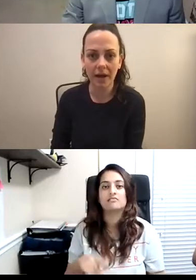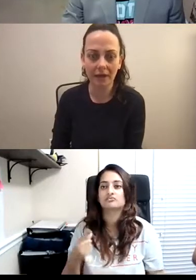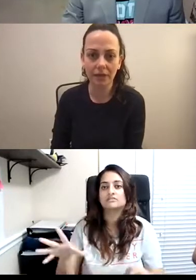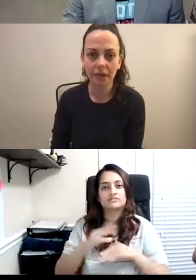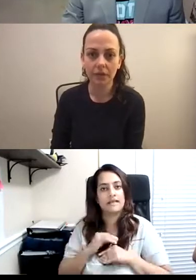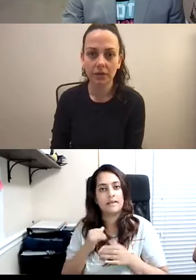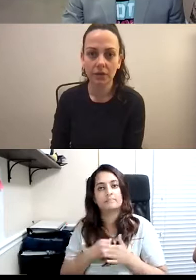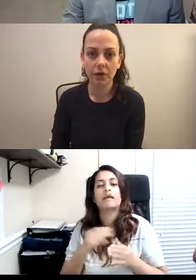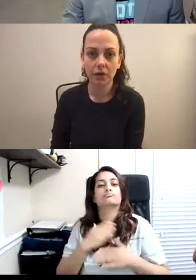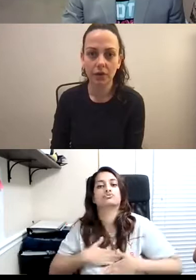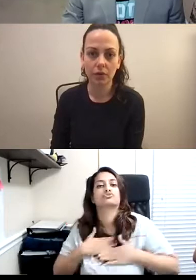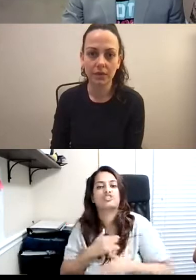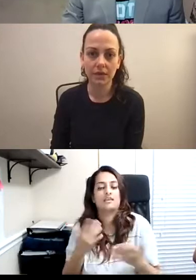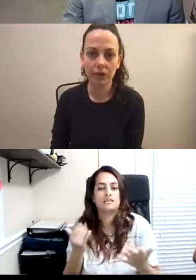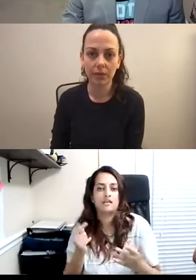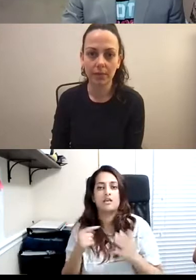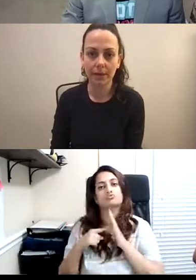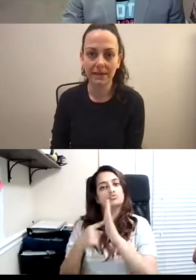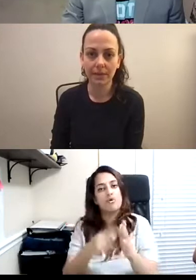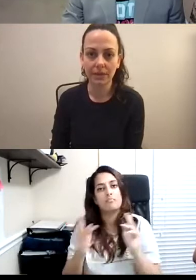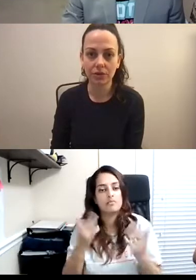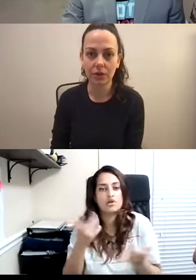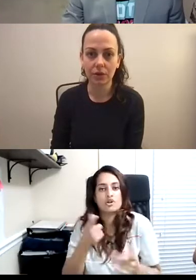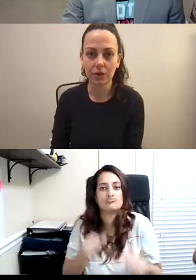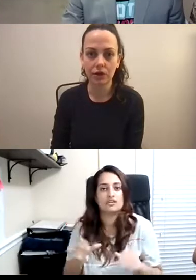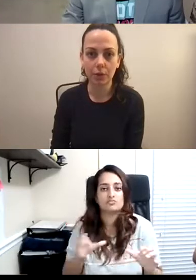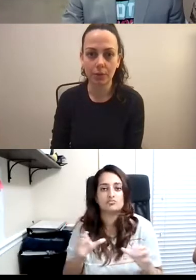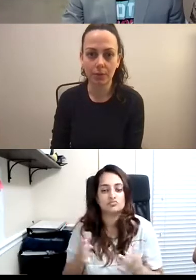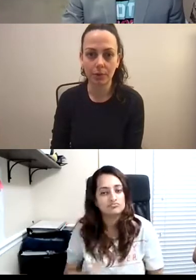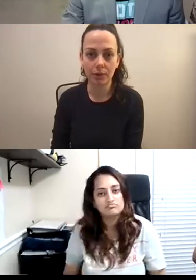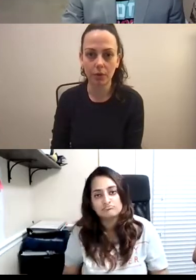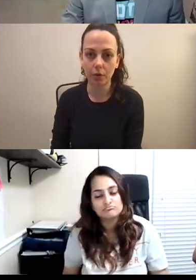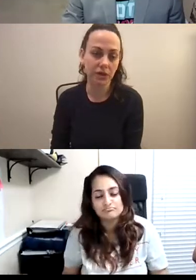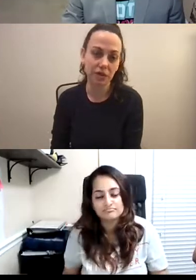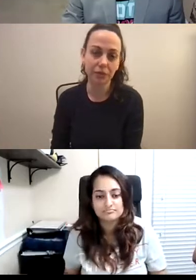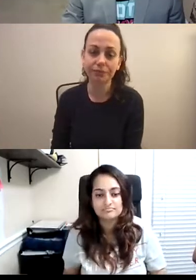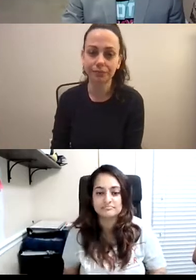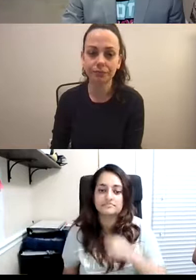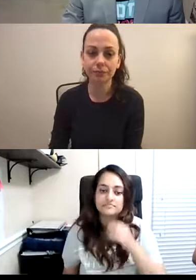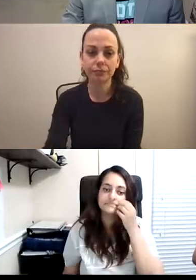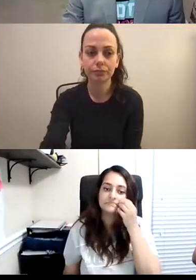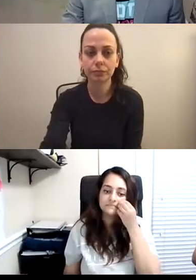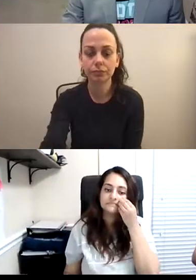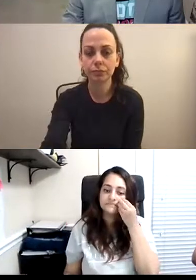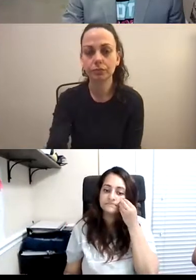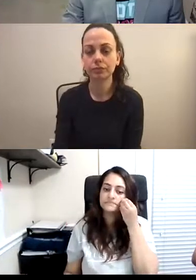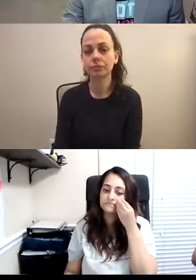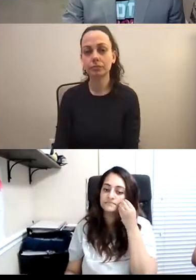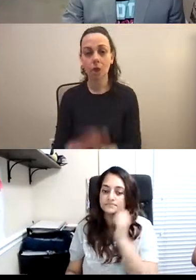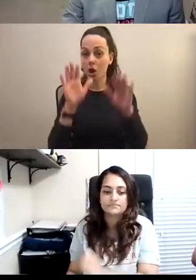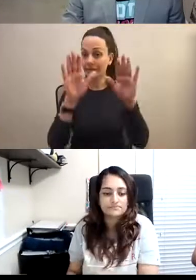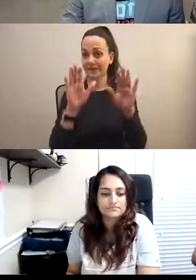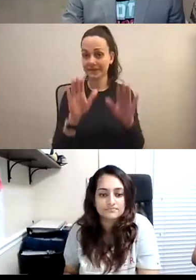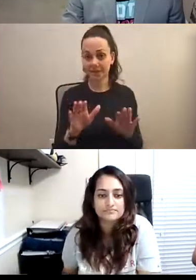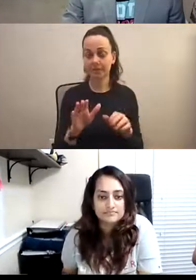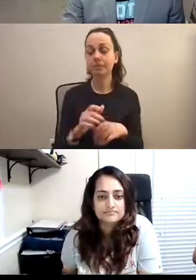do have. So it's really about accepting yourself and showing people what you can do. Awesome.